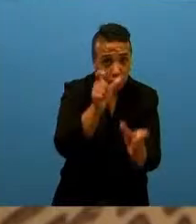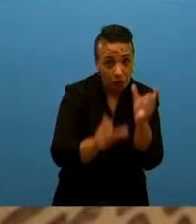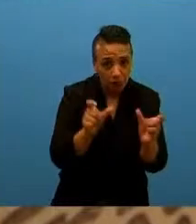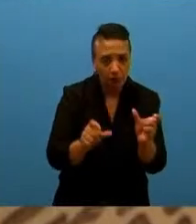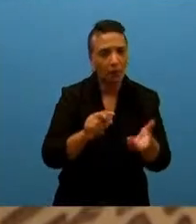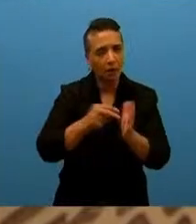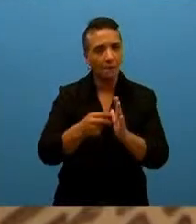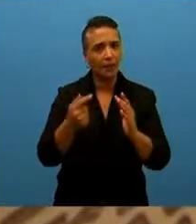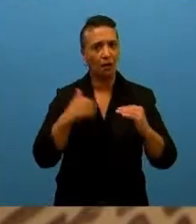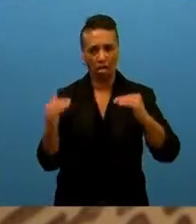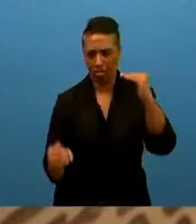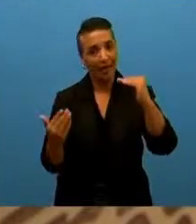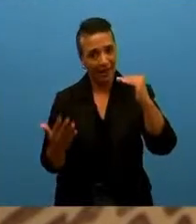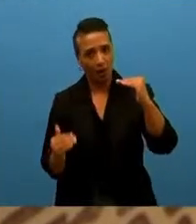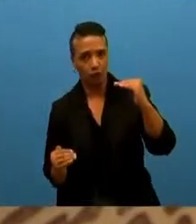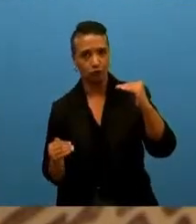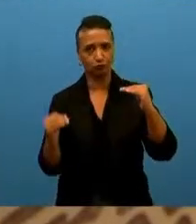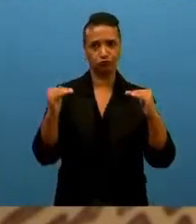recognition.